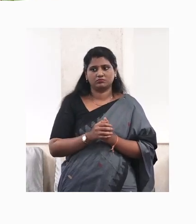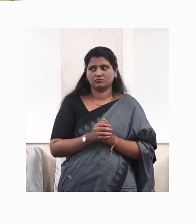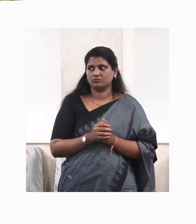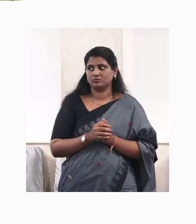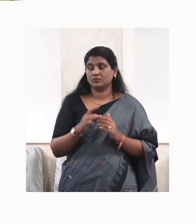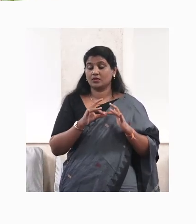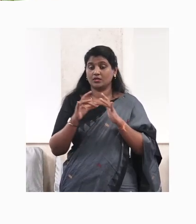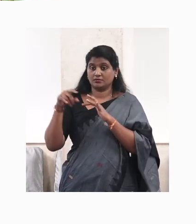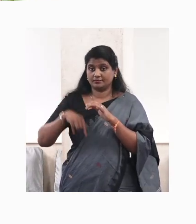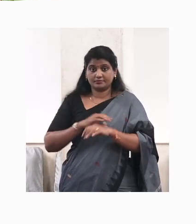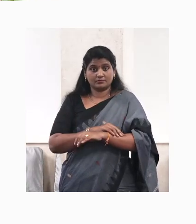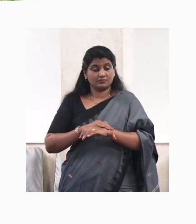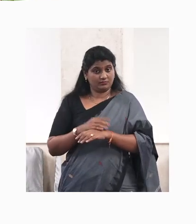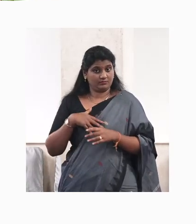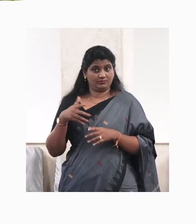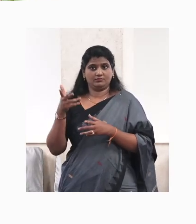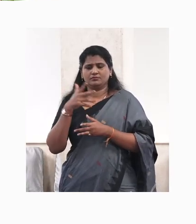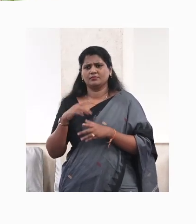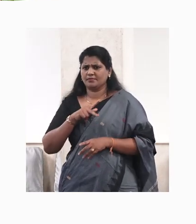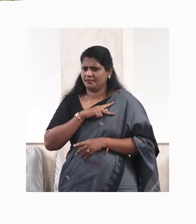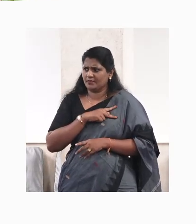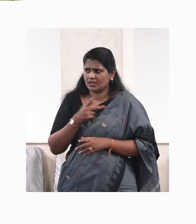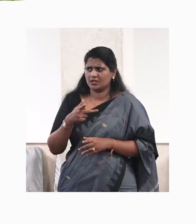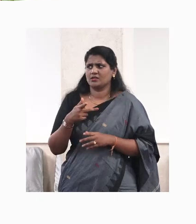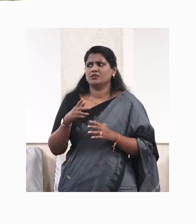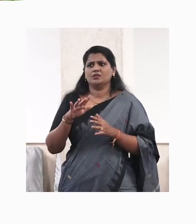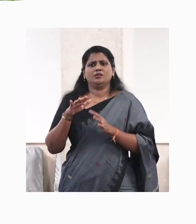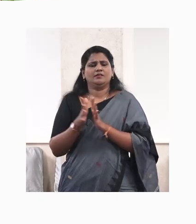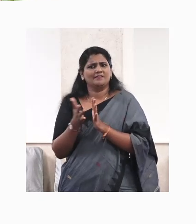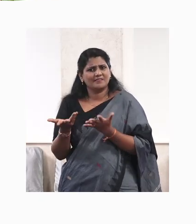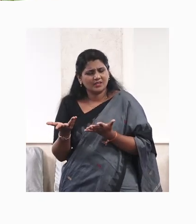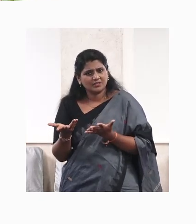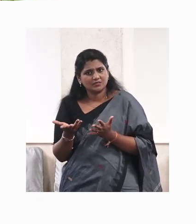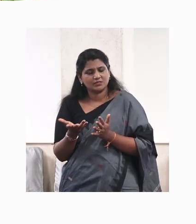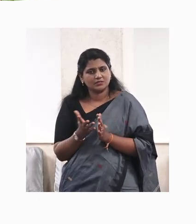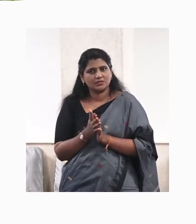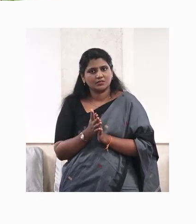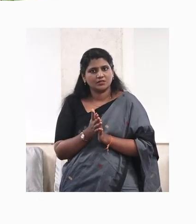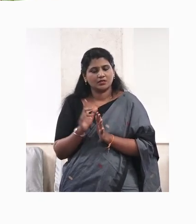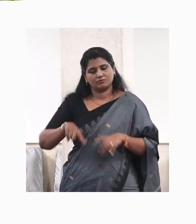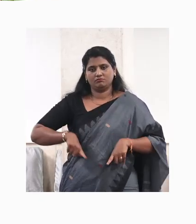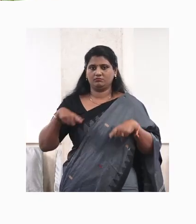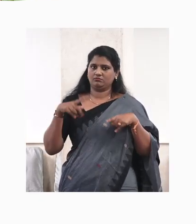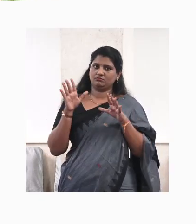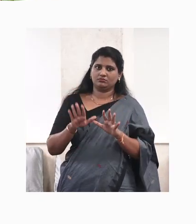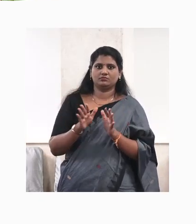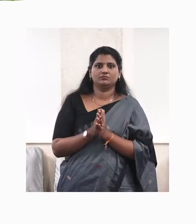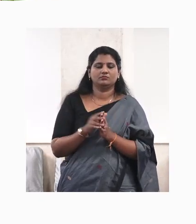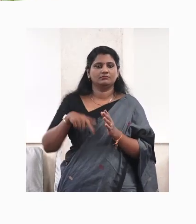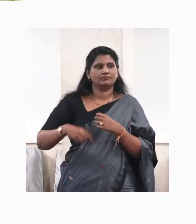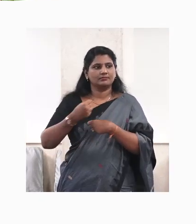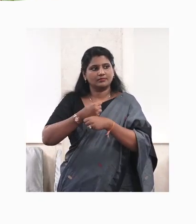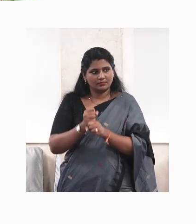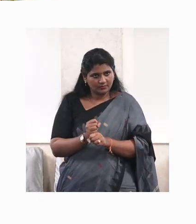therapeutic session. I think personally I can say function also in daily life to create